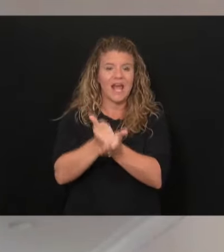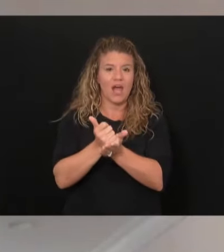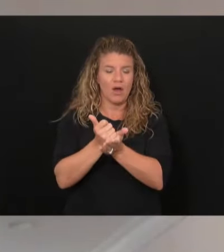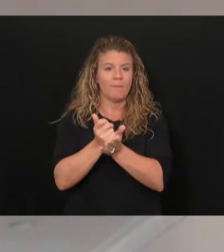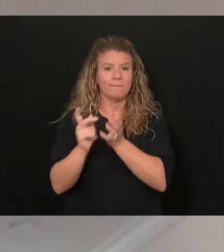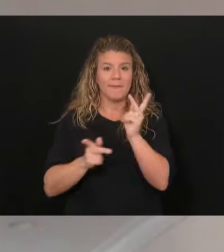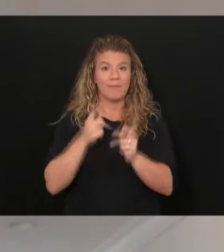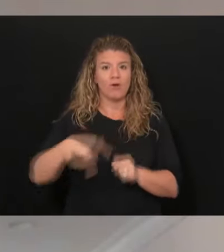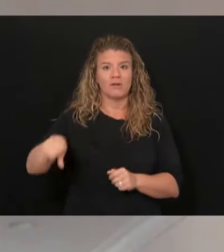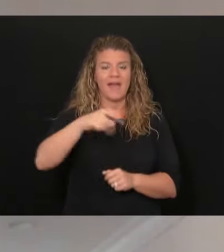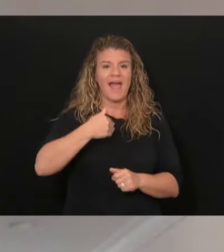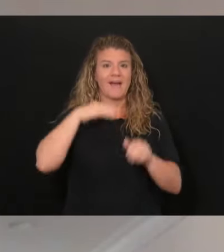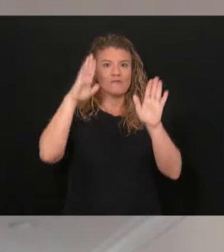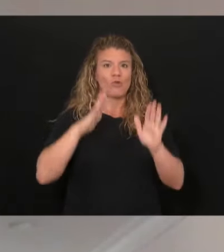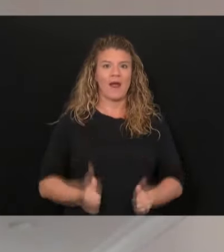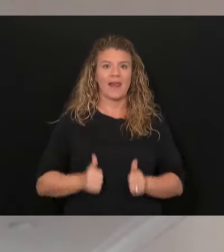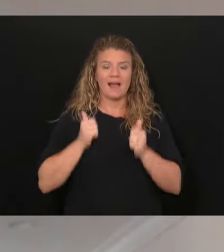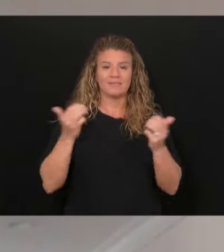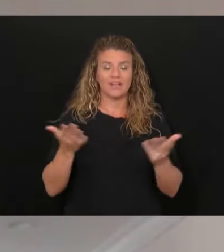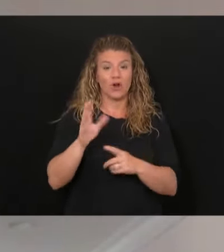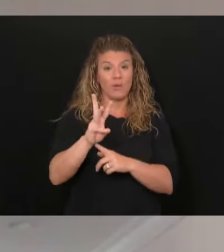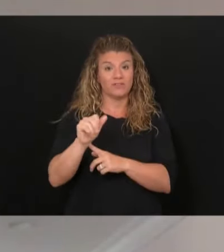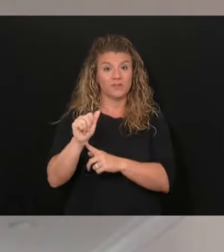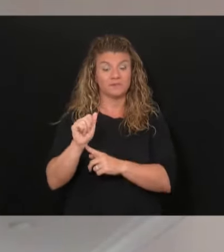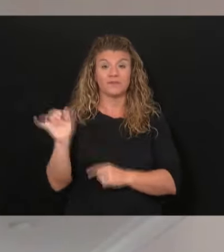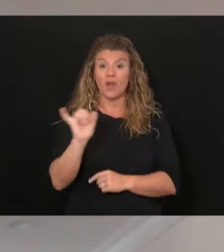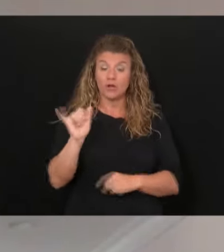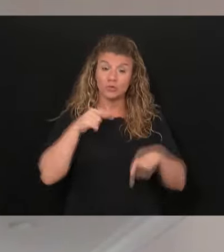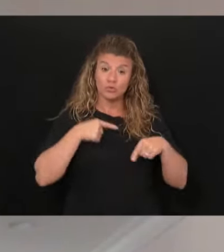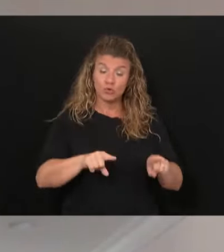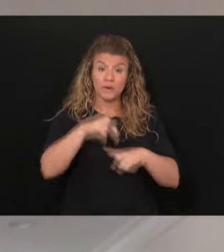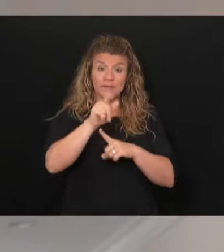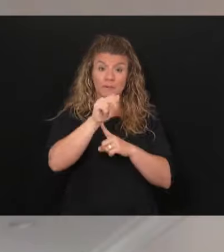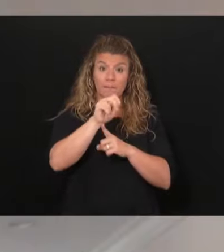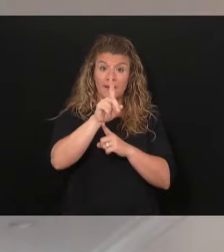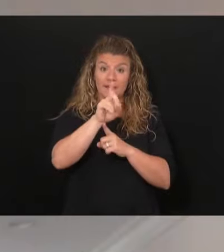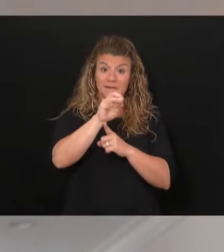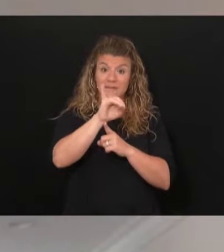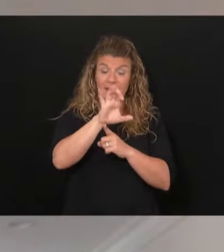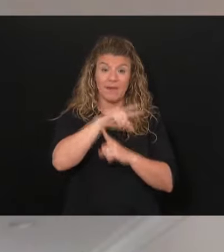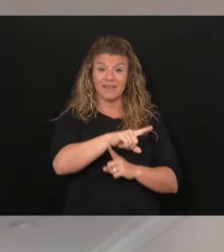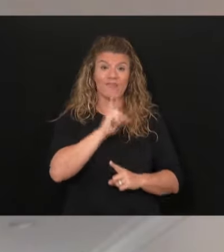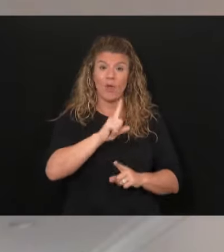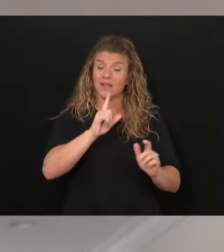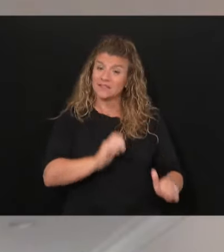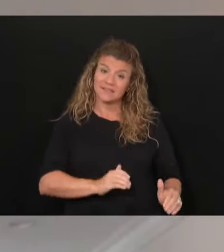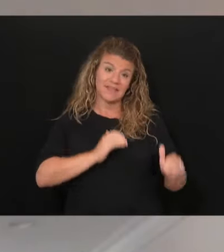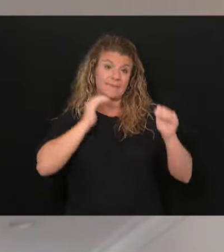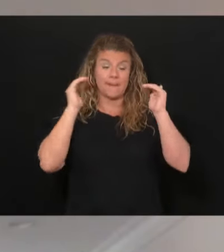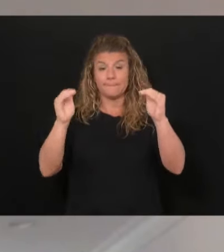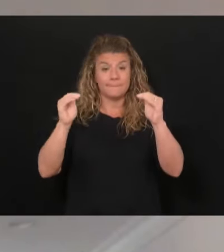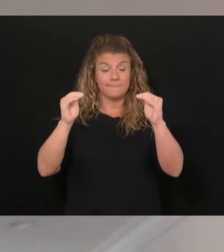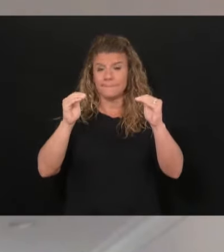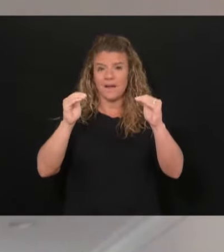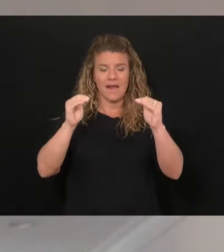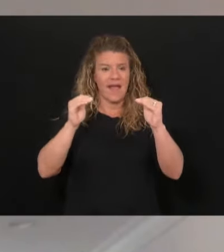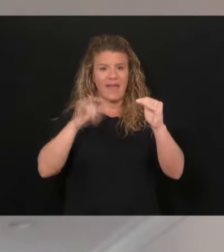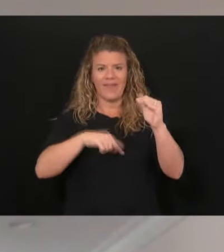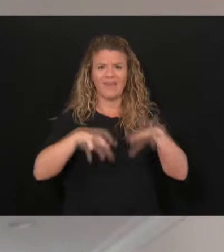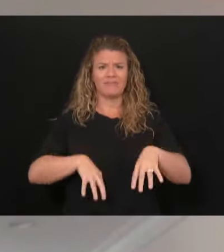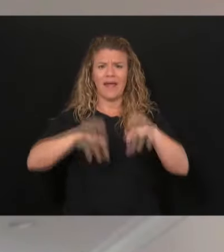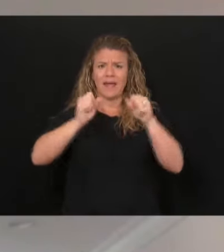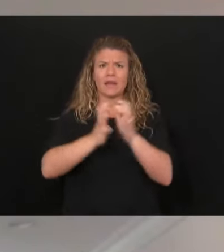live great lives in West Virginia. But also during this pandemic, they have really stepped up and taking huge